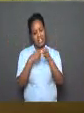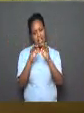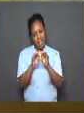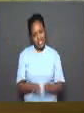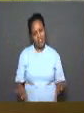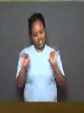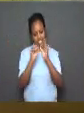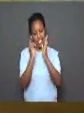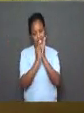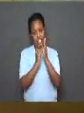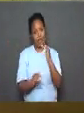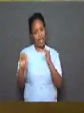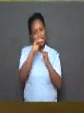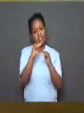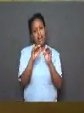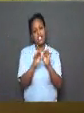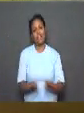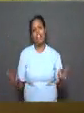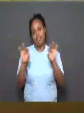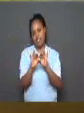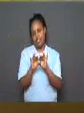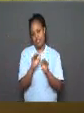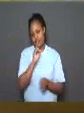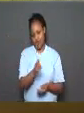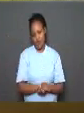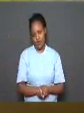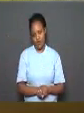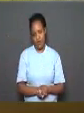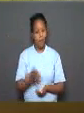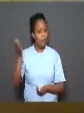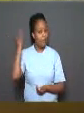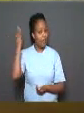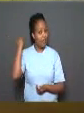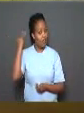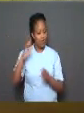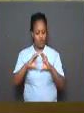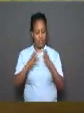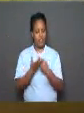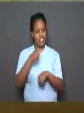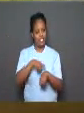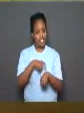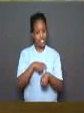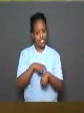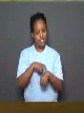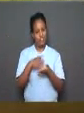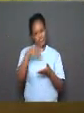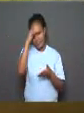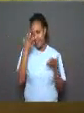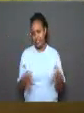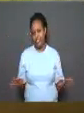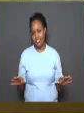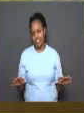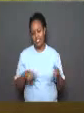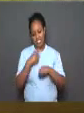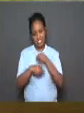the necessity for rule of law. In our last lesson,